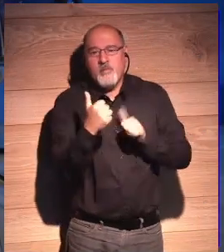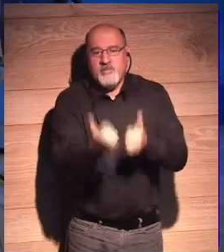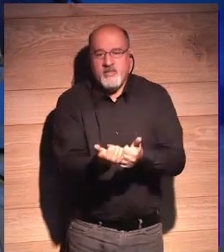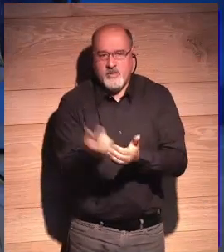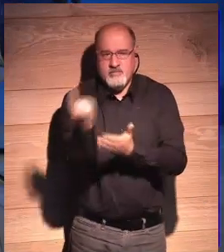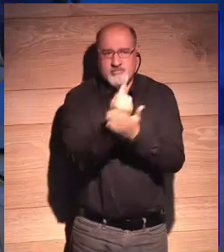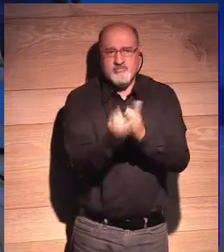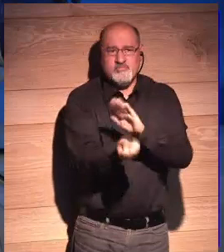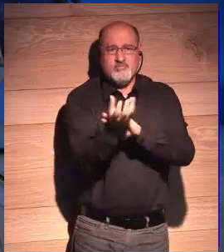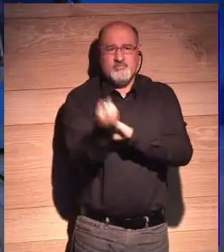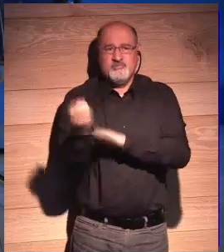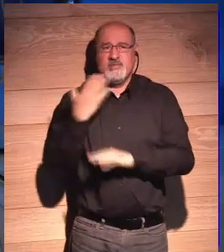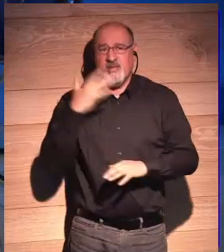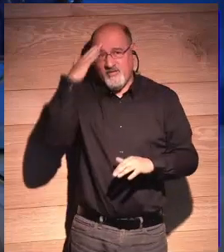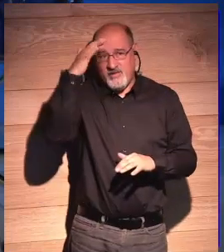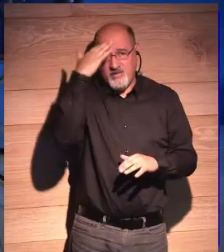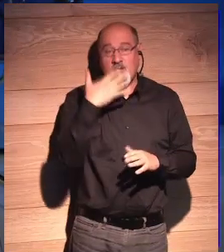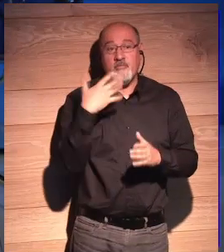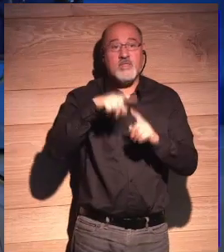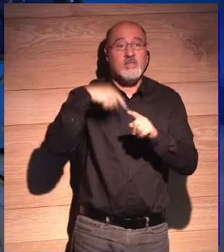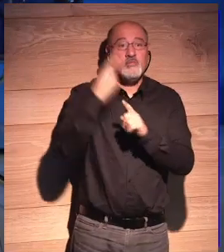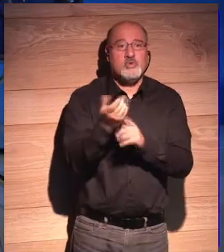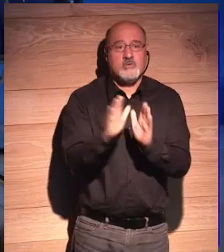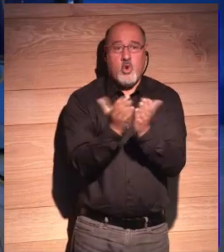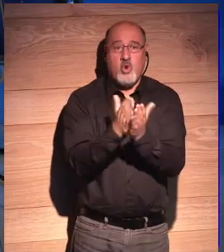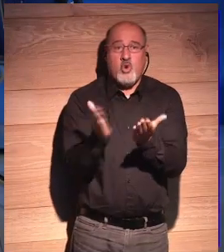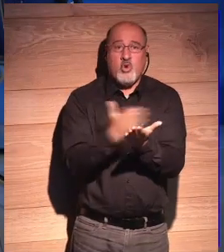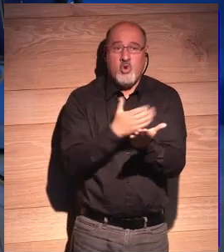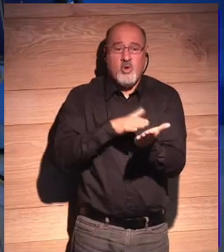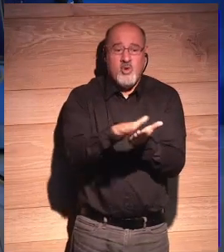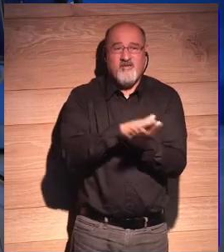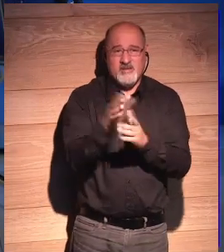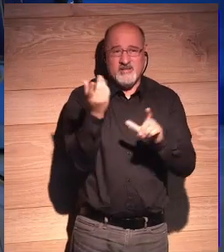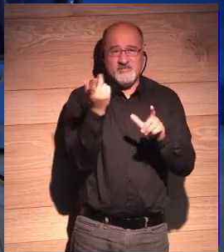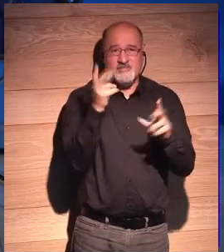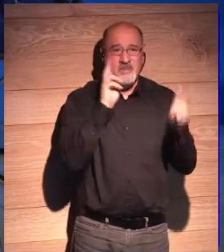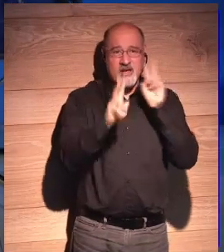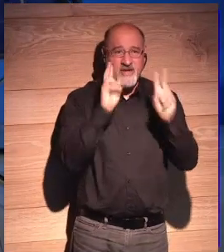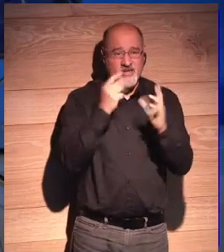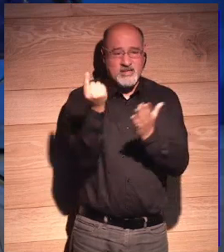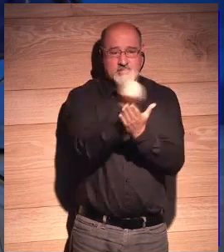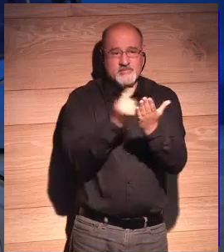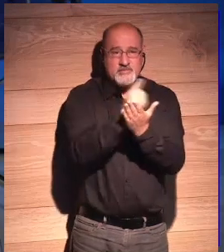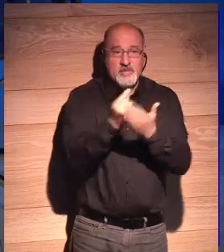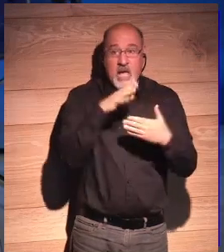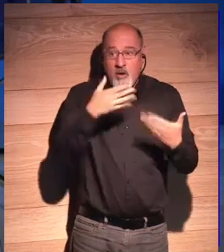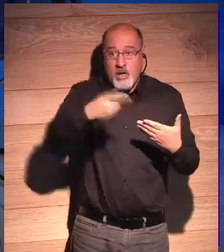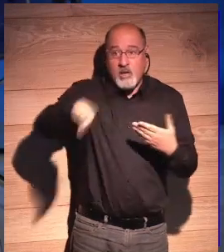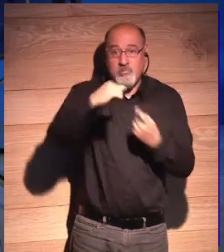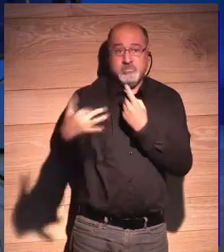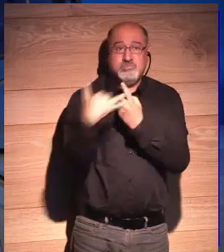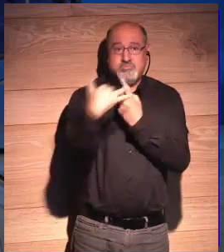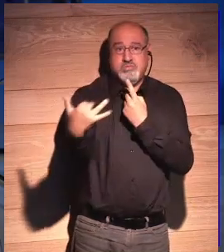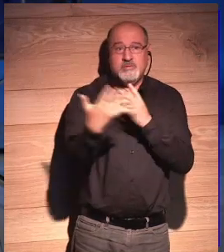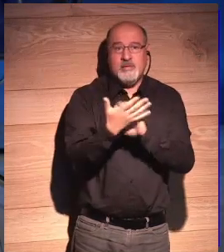them. And through the next graphic novels that he's published that are more well known for the